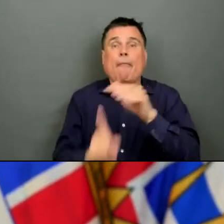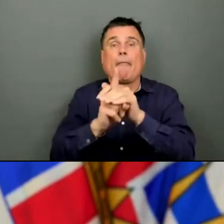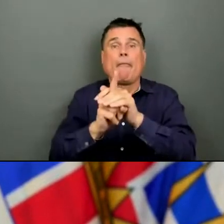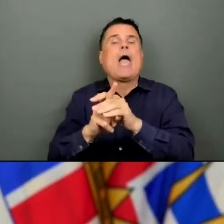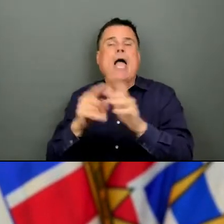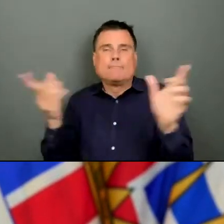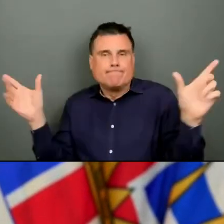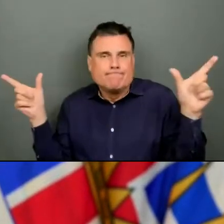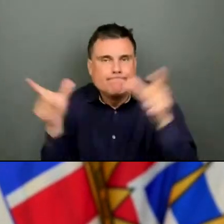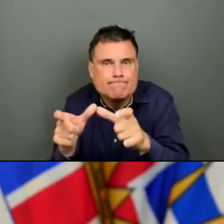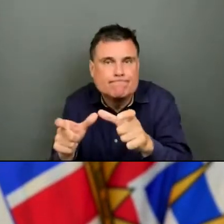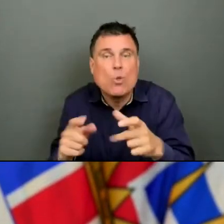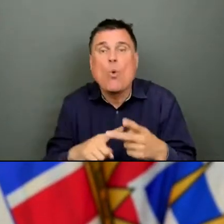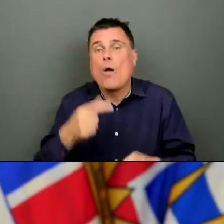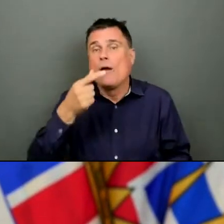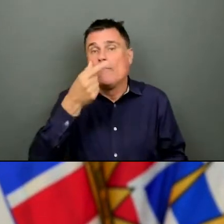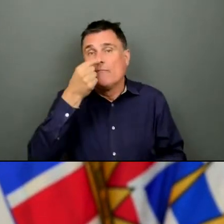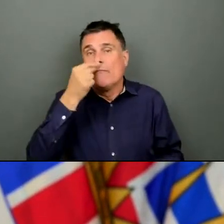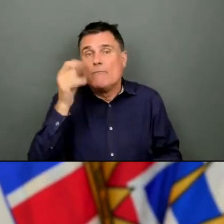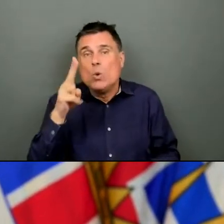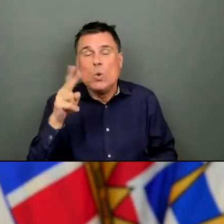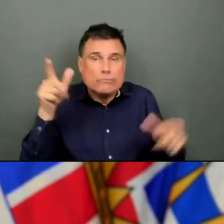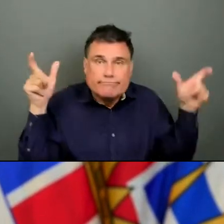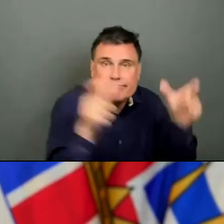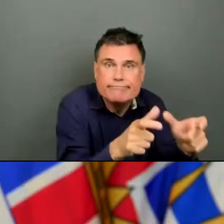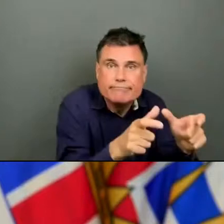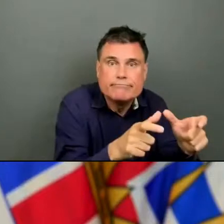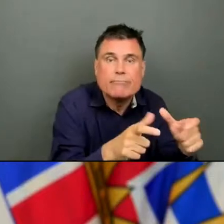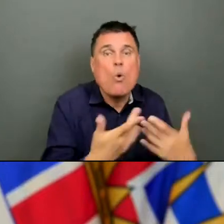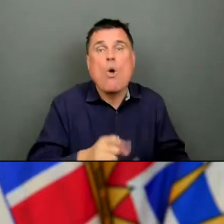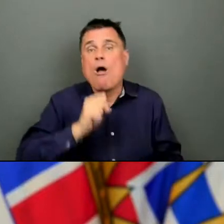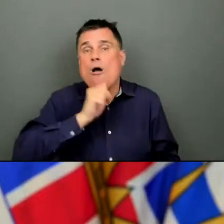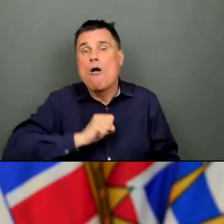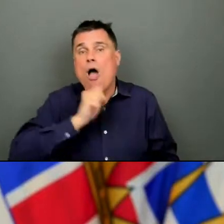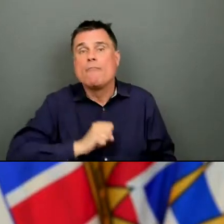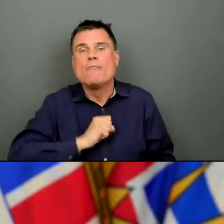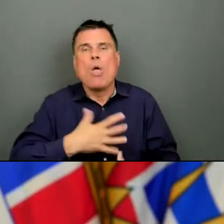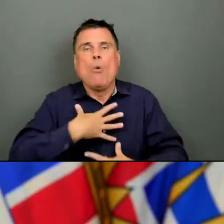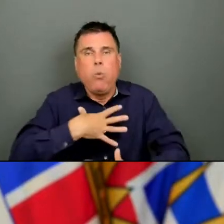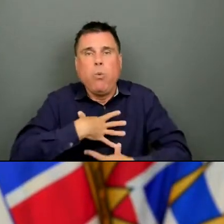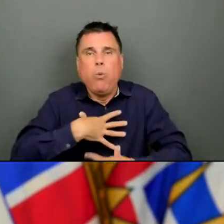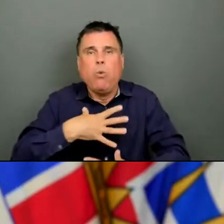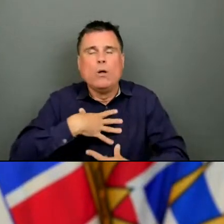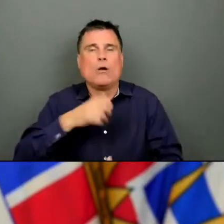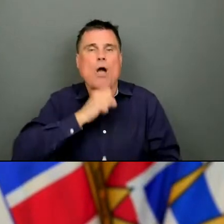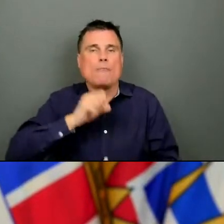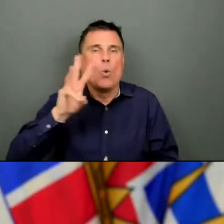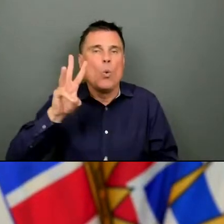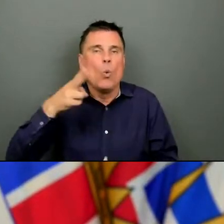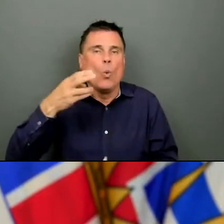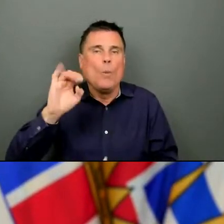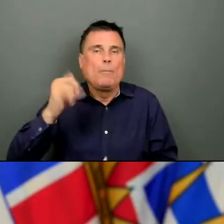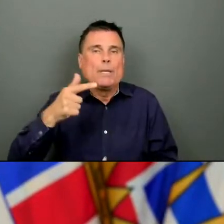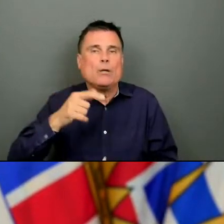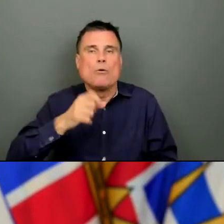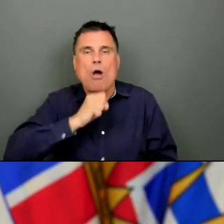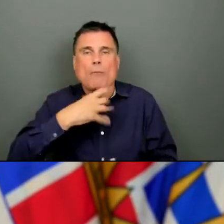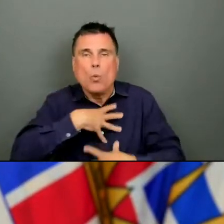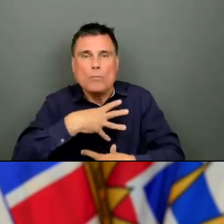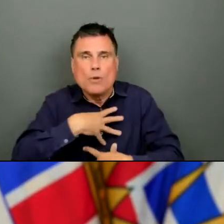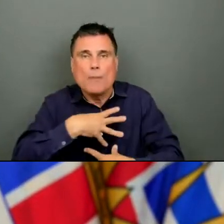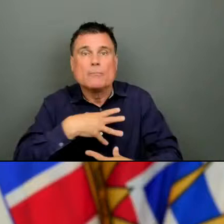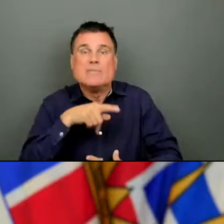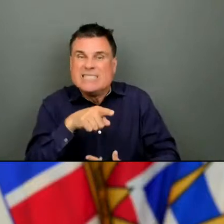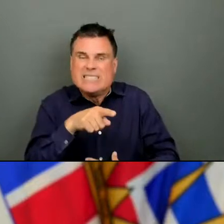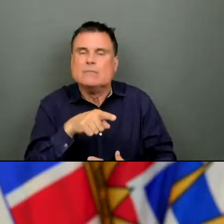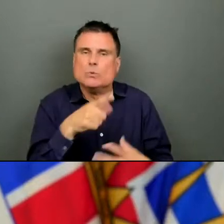other things. And with public health working with you, being able to stay home if you're sick, keeping it from